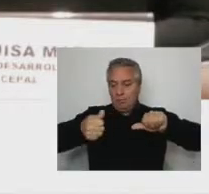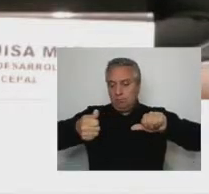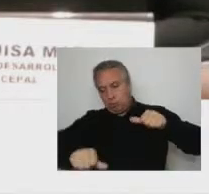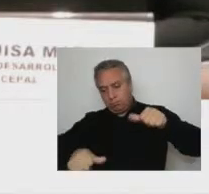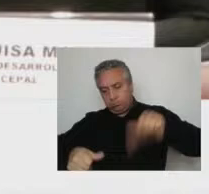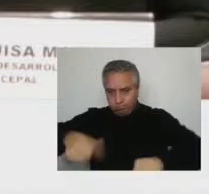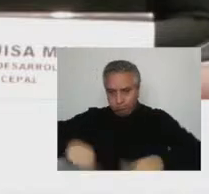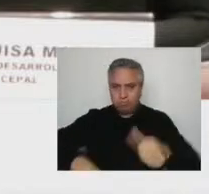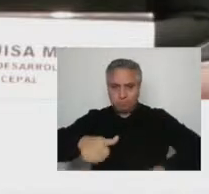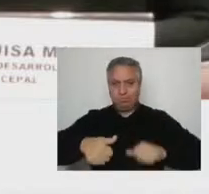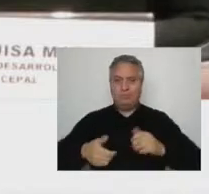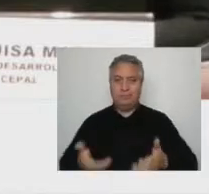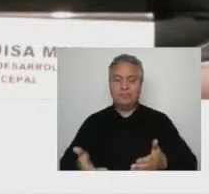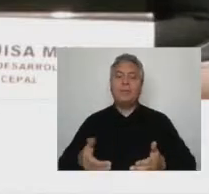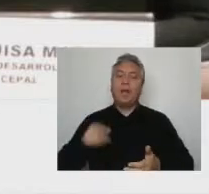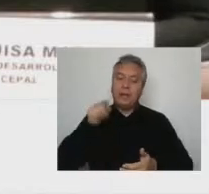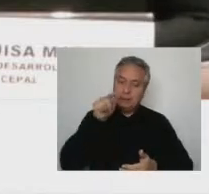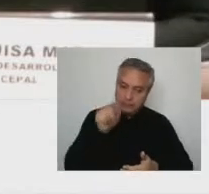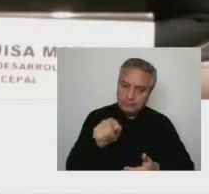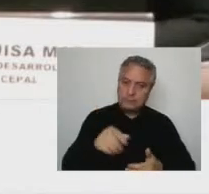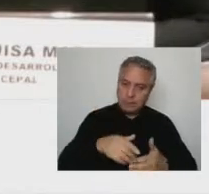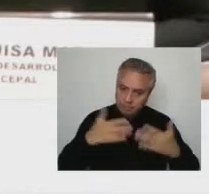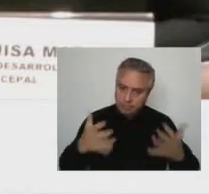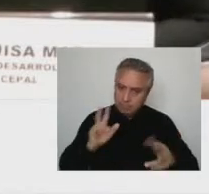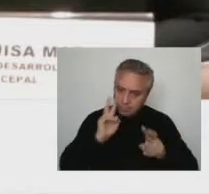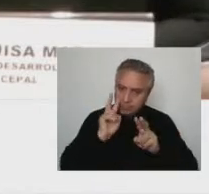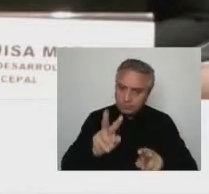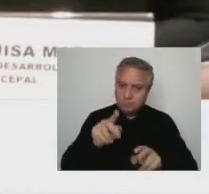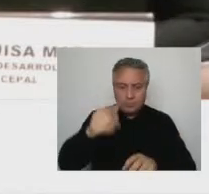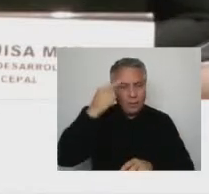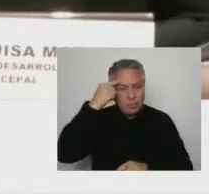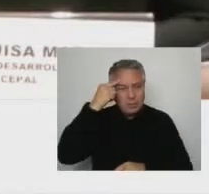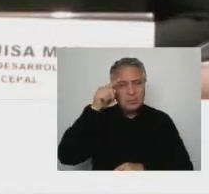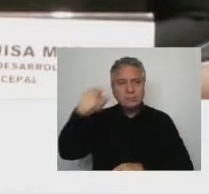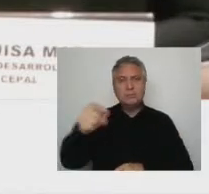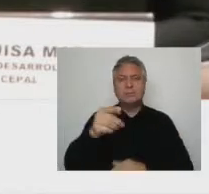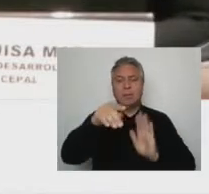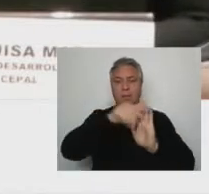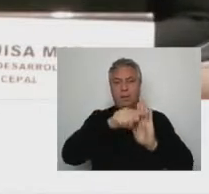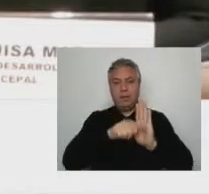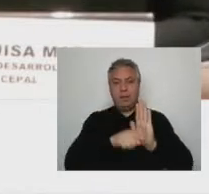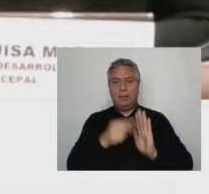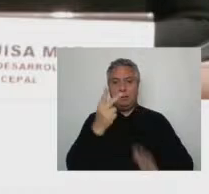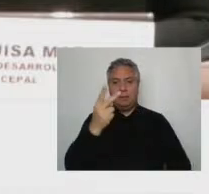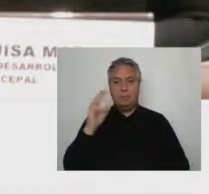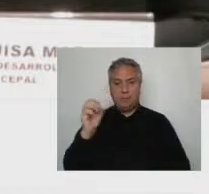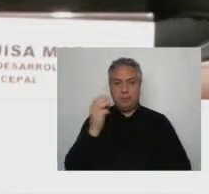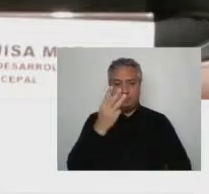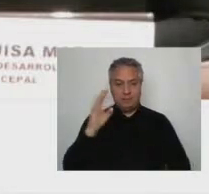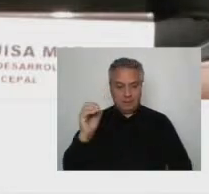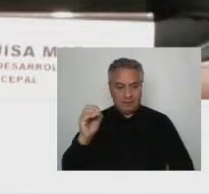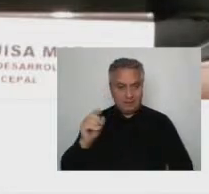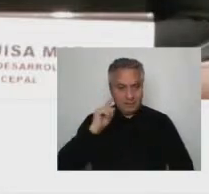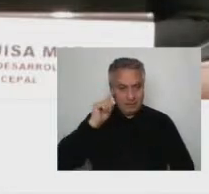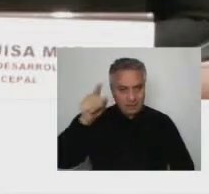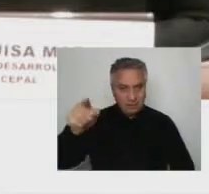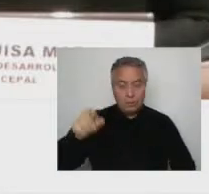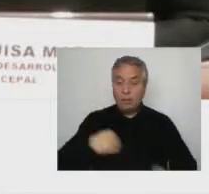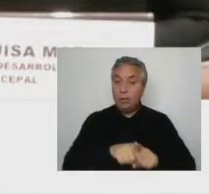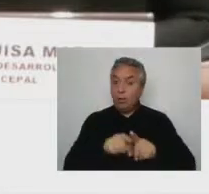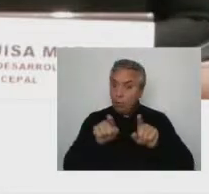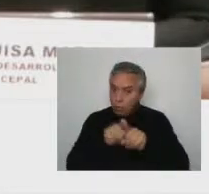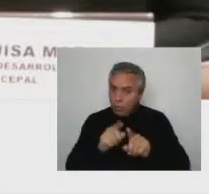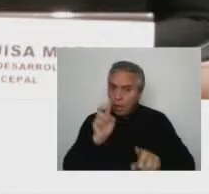we know that this also has an impact in more concrete terms in other areas. If we look at the